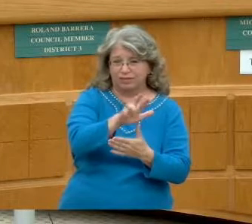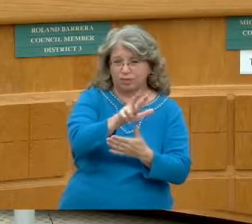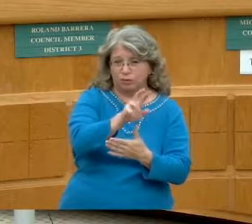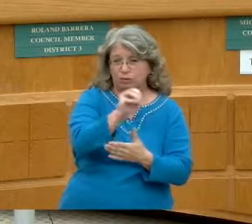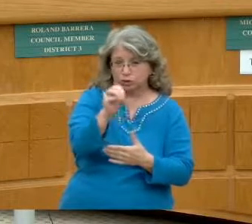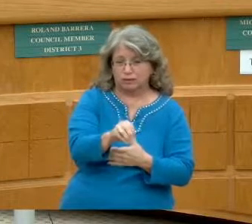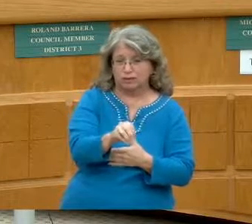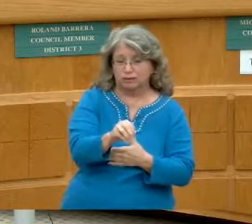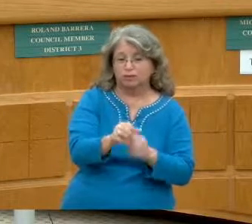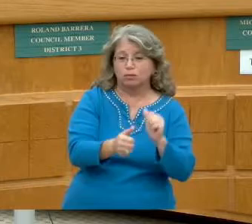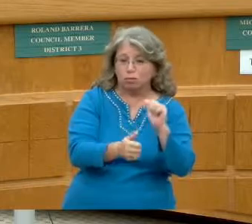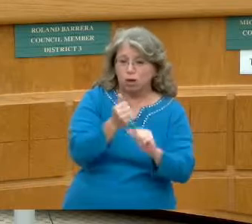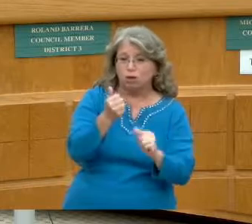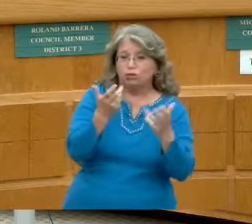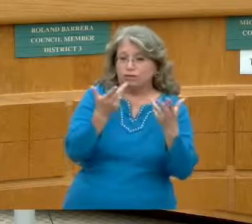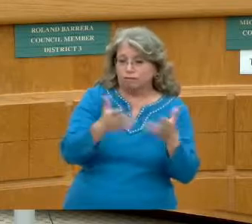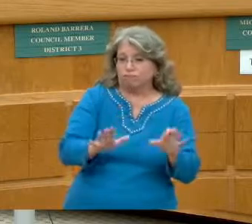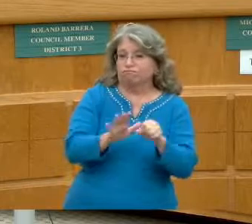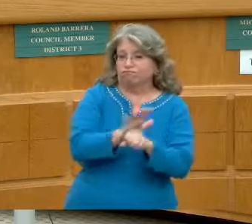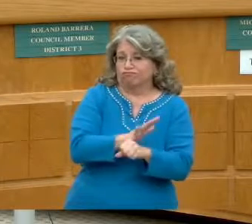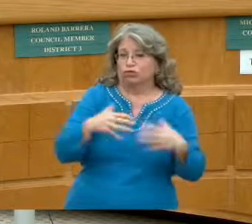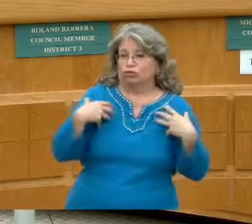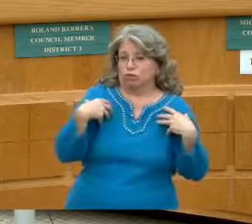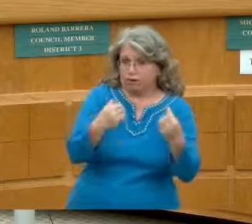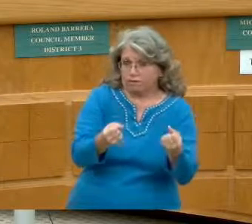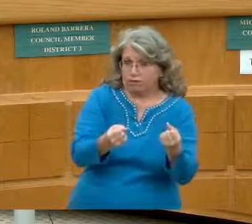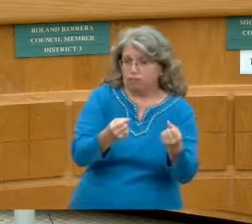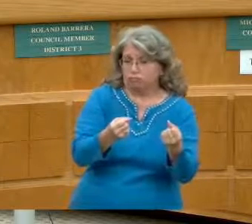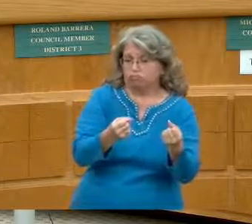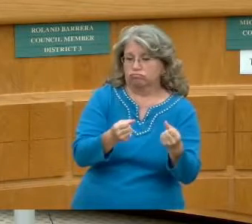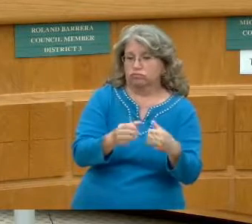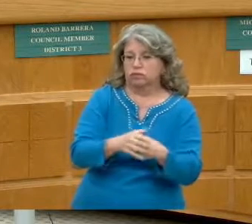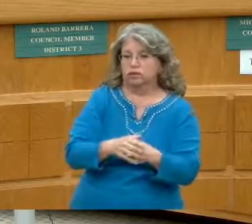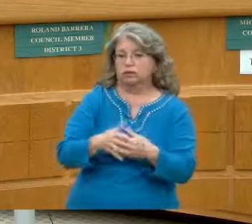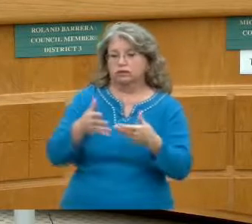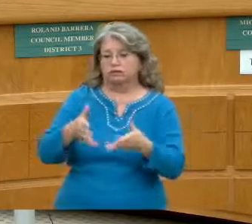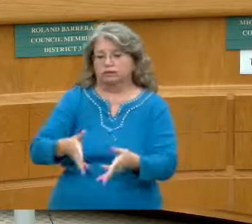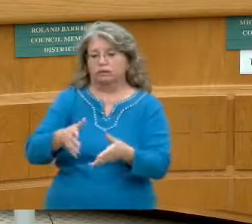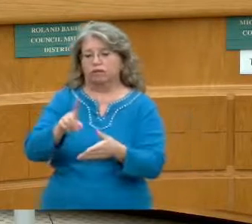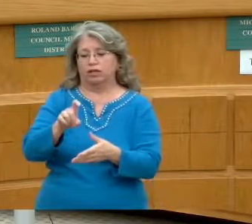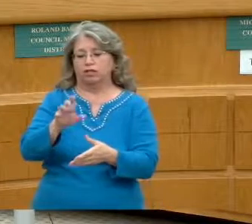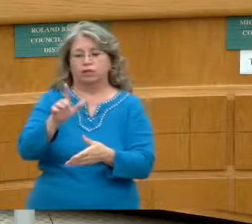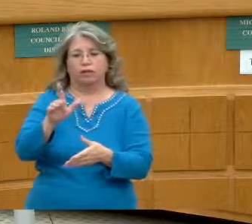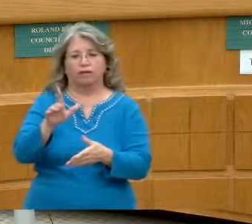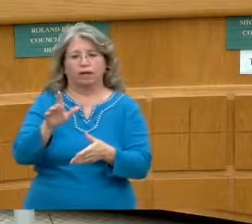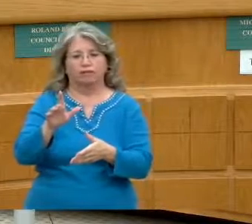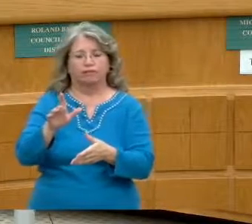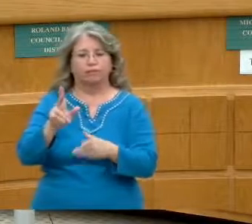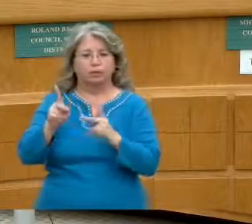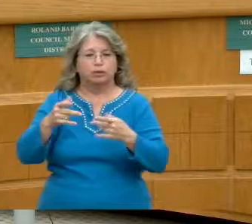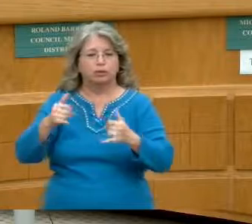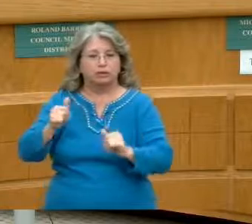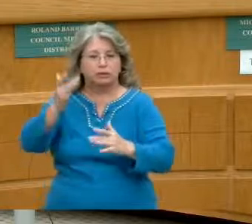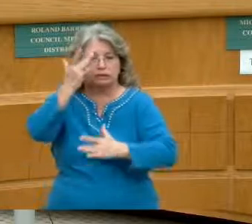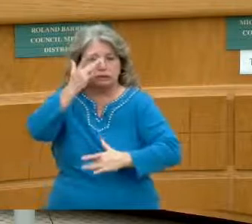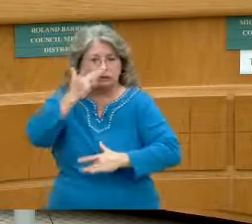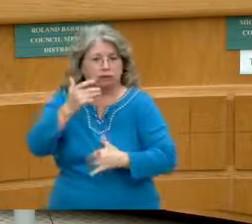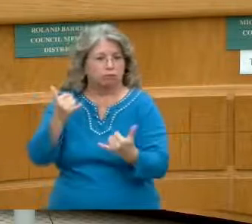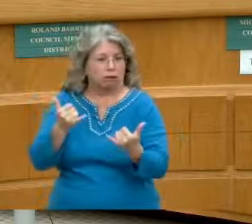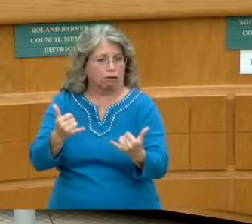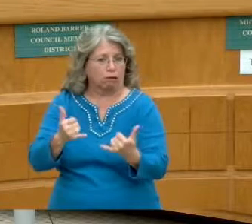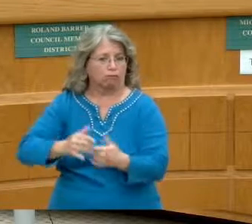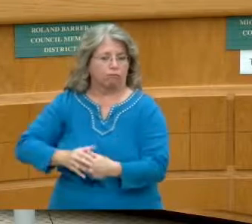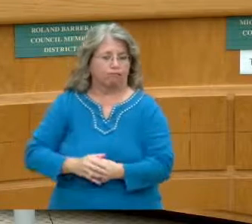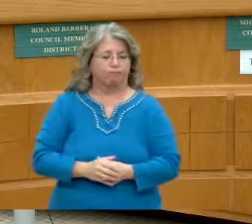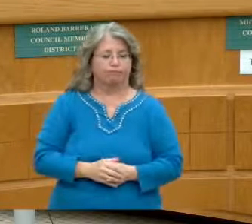in a recovery situation. They've recovered. We still have 125 active cases, as I mentioned. And then we look at